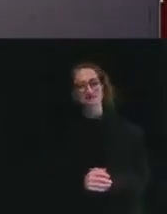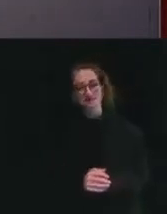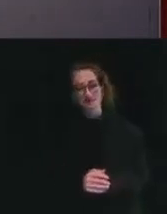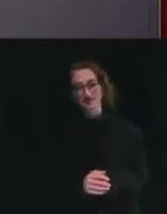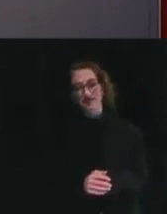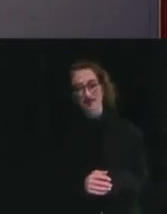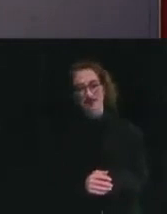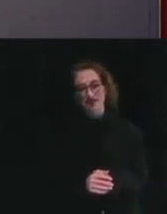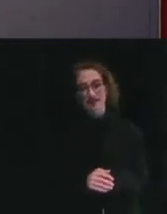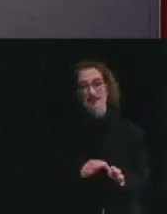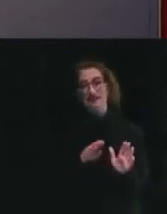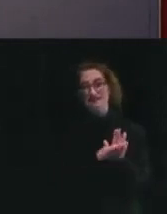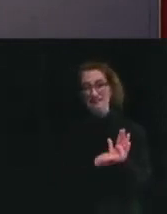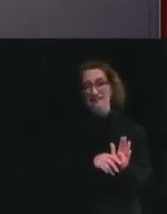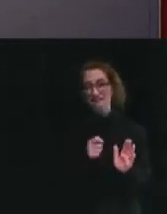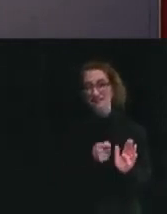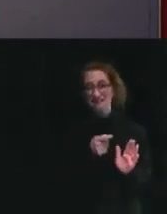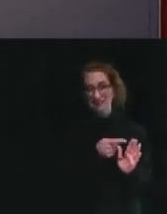who are legally insured